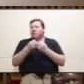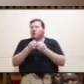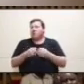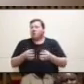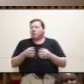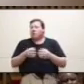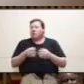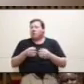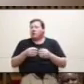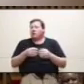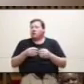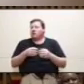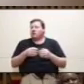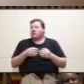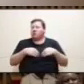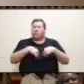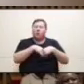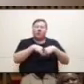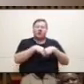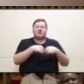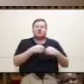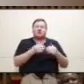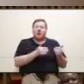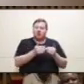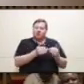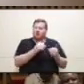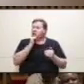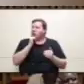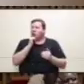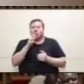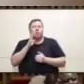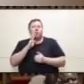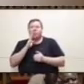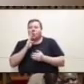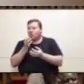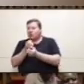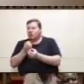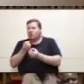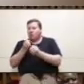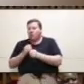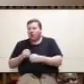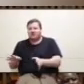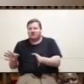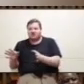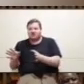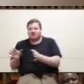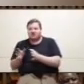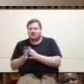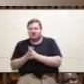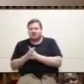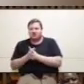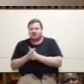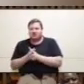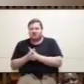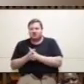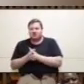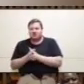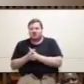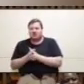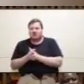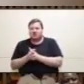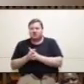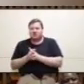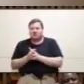waste. We had highlighted when we started that we are not a water authority. I think it's written like that in